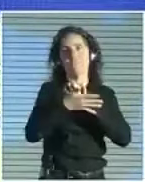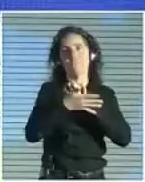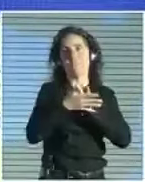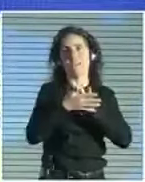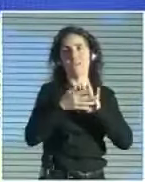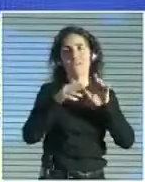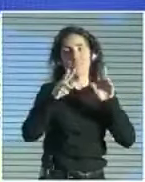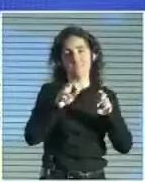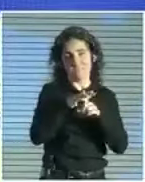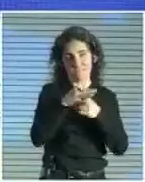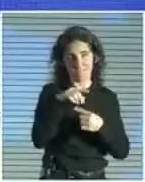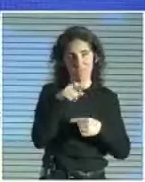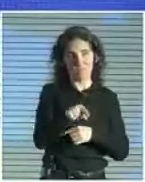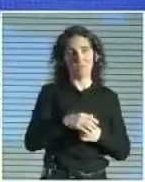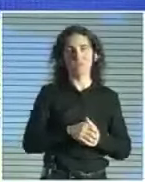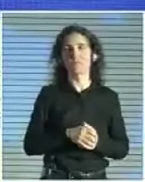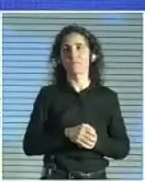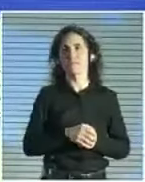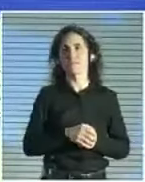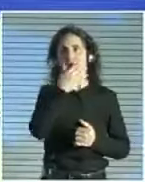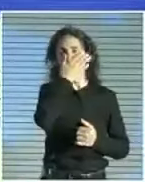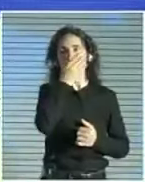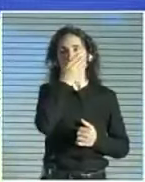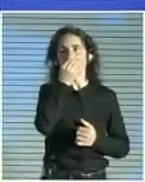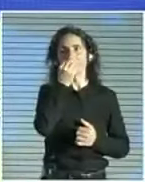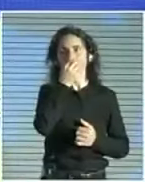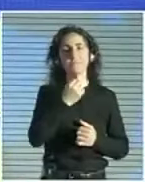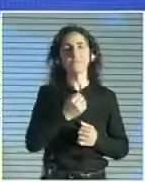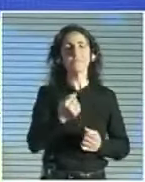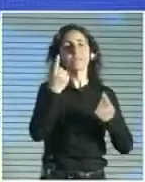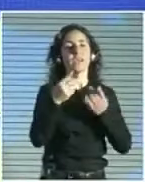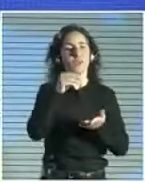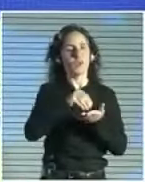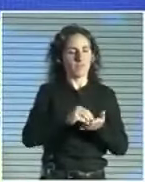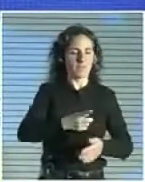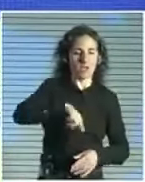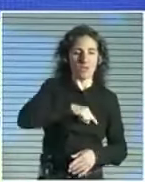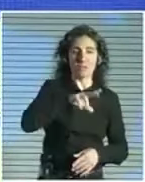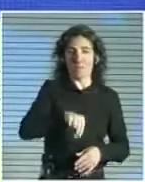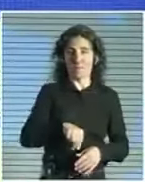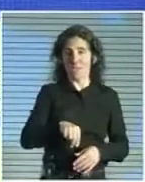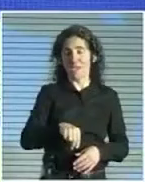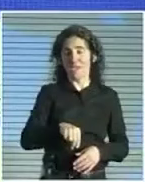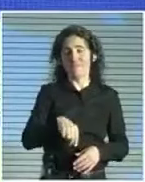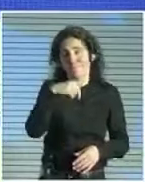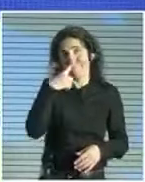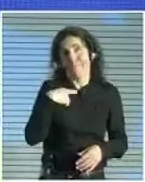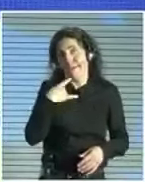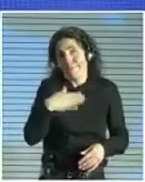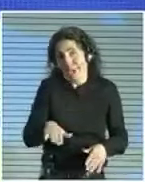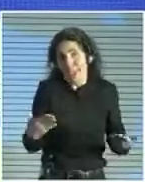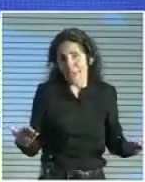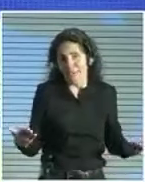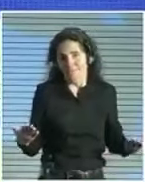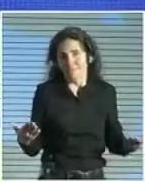better than the reputation. And if we had this year in Austria a talk, and the Federal Agency of Environmental